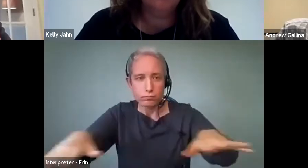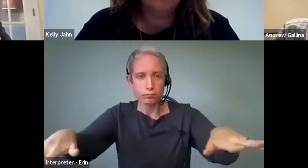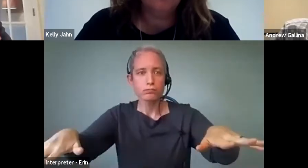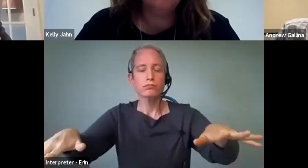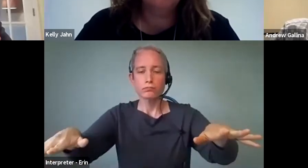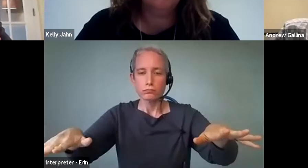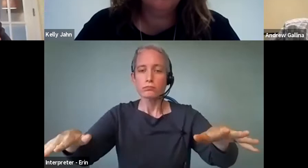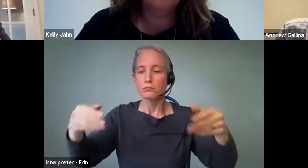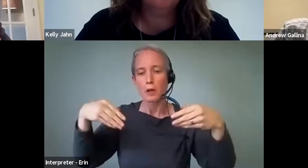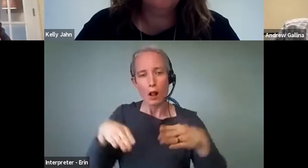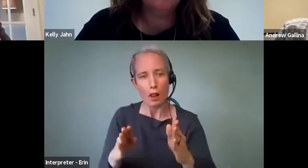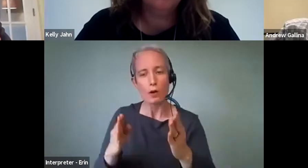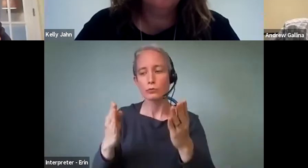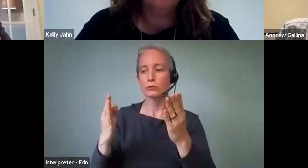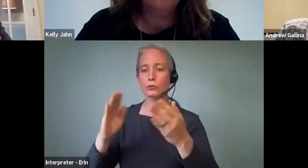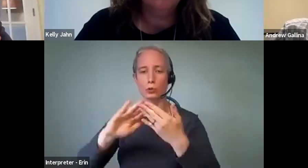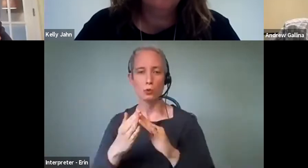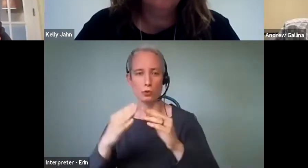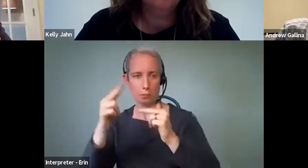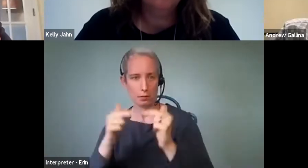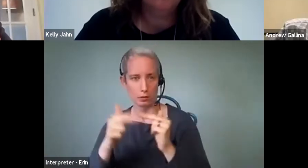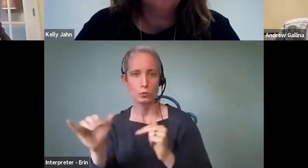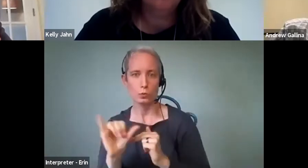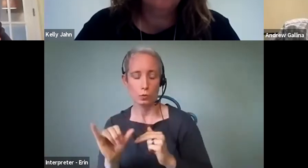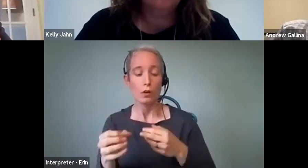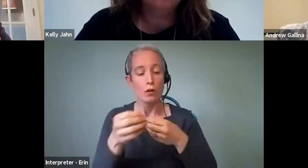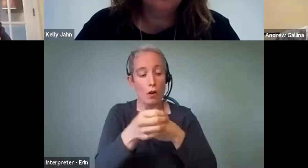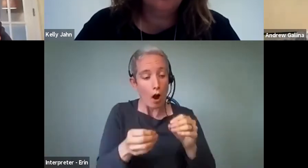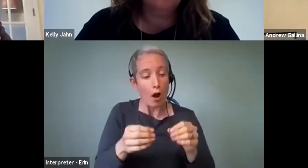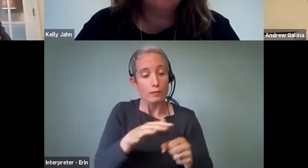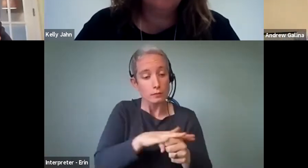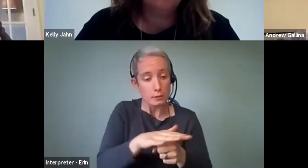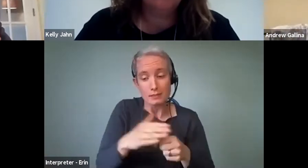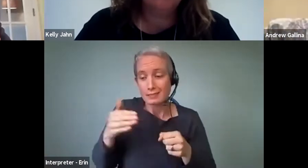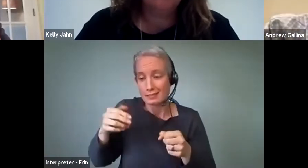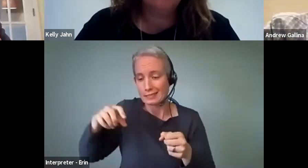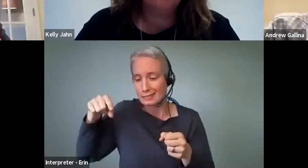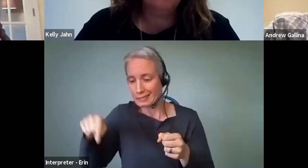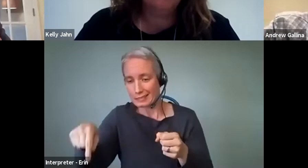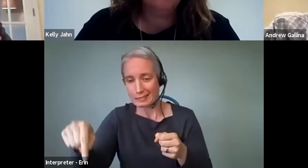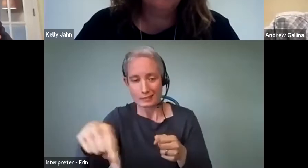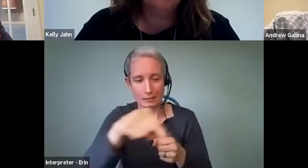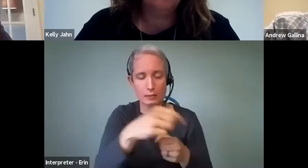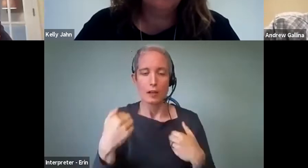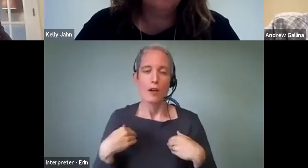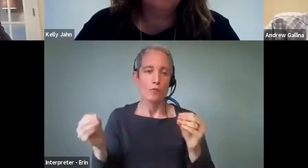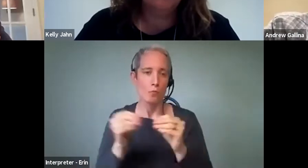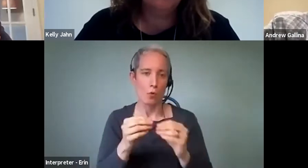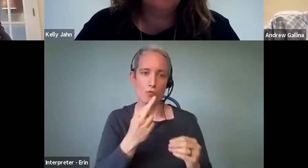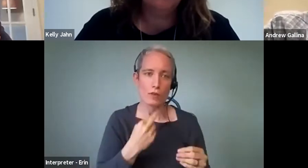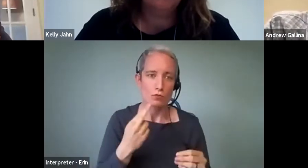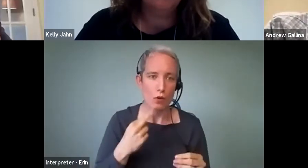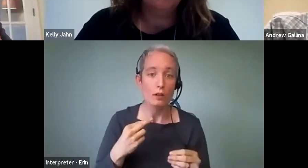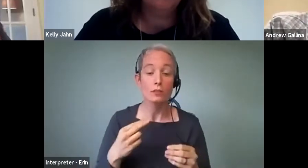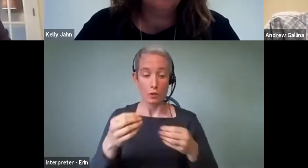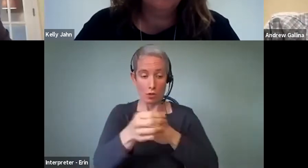it's a neighborhood building. Whenever there is an office space, you have more restaurants, more of those coming up. So when you spread the office out in